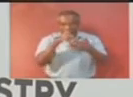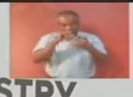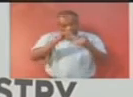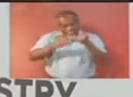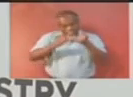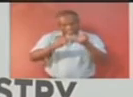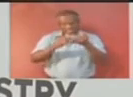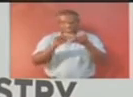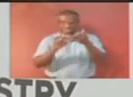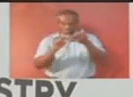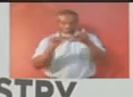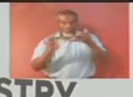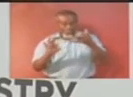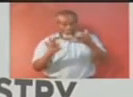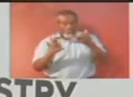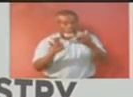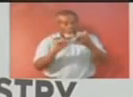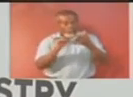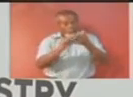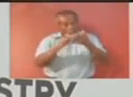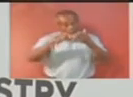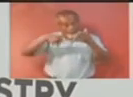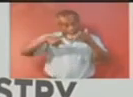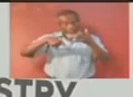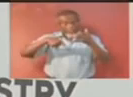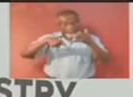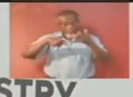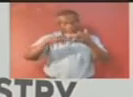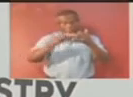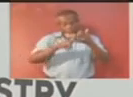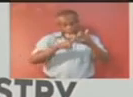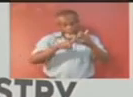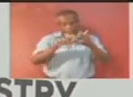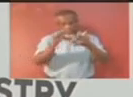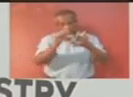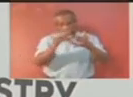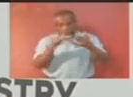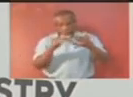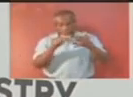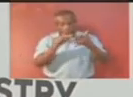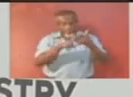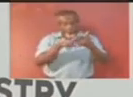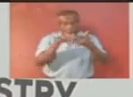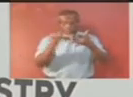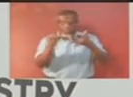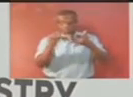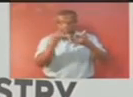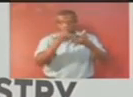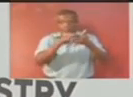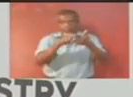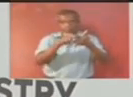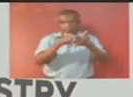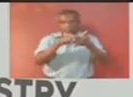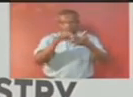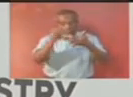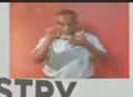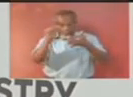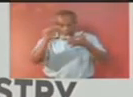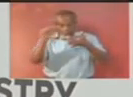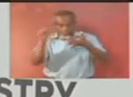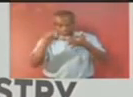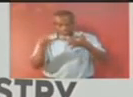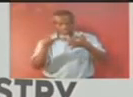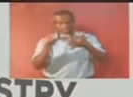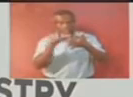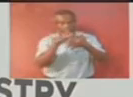was Sinopharm. So those are the vaccines that have received approval. What the good news is, though,